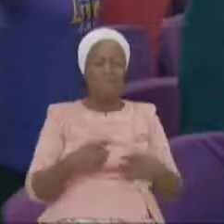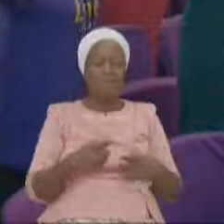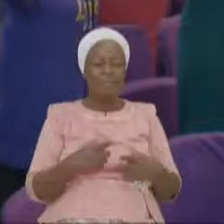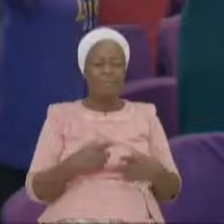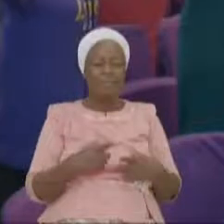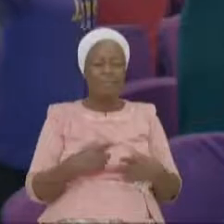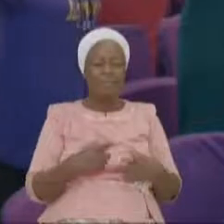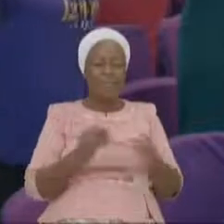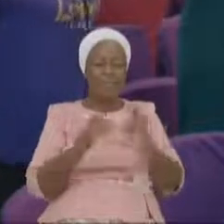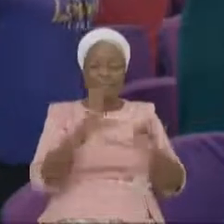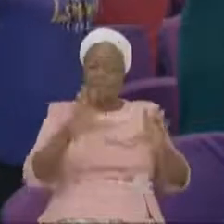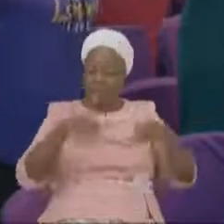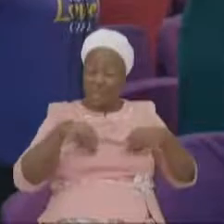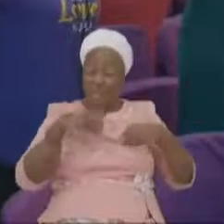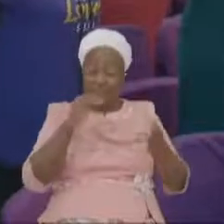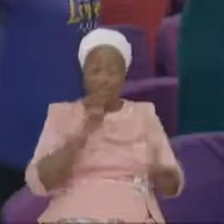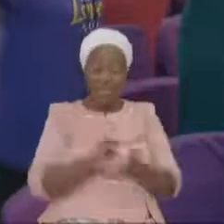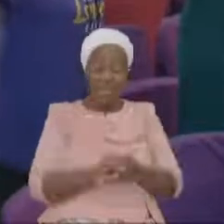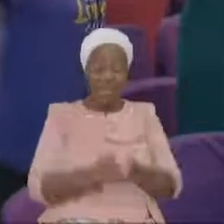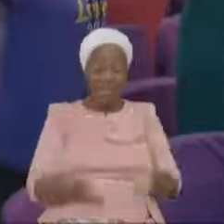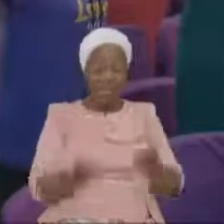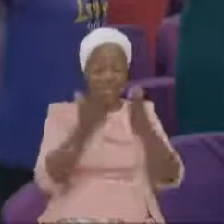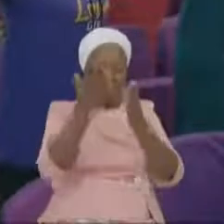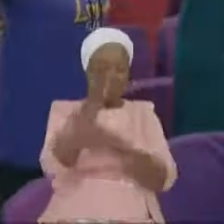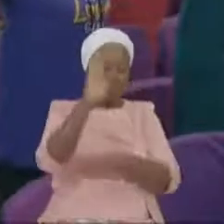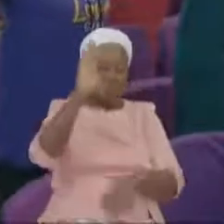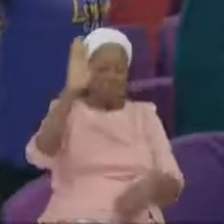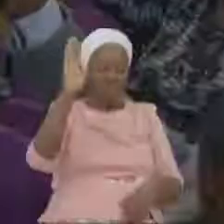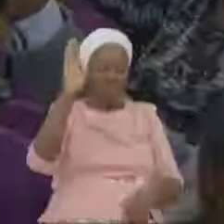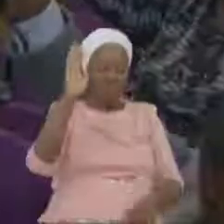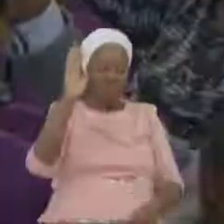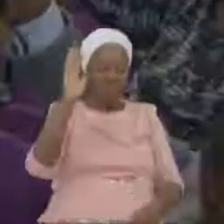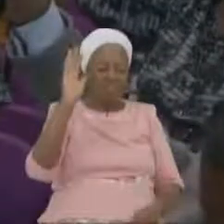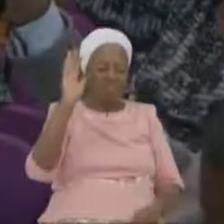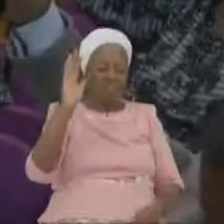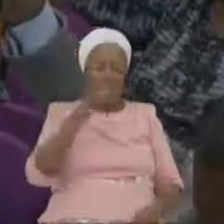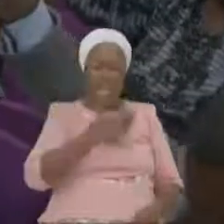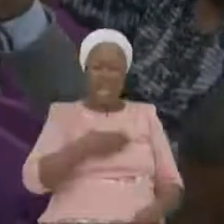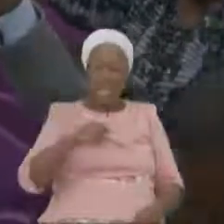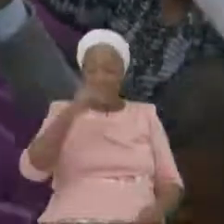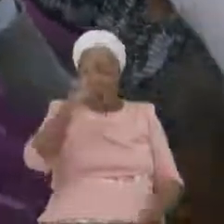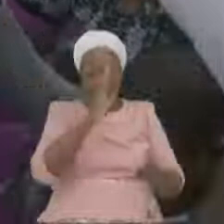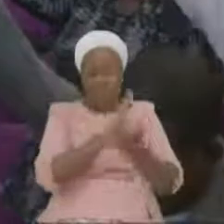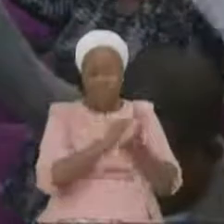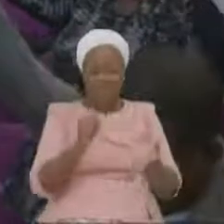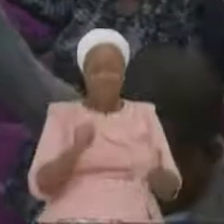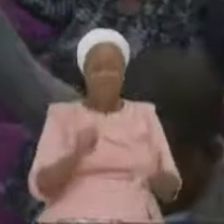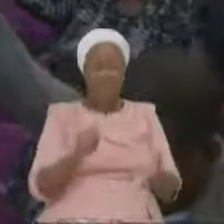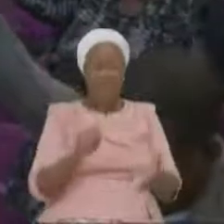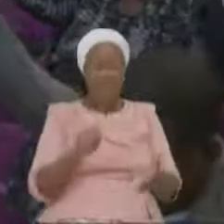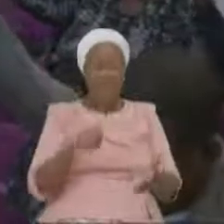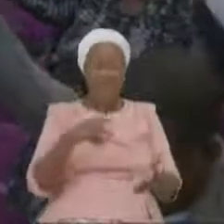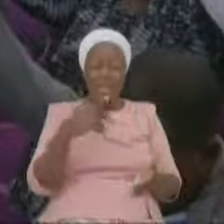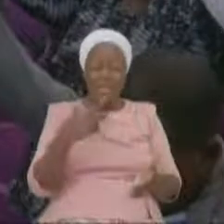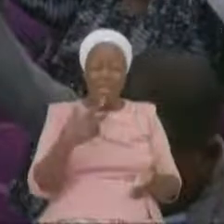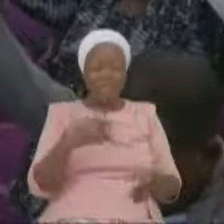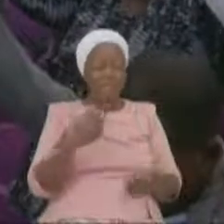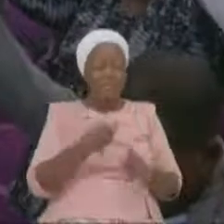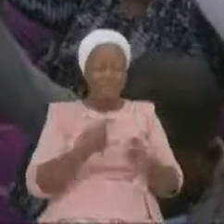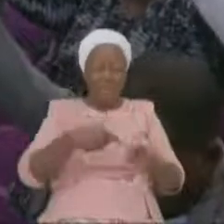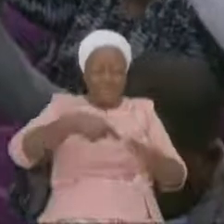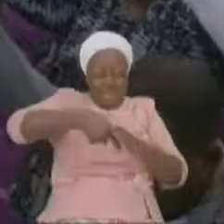If you accept that, raise up your hand and believe in the depth of your